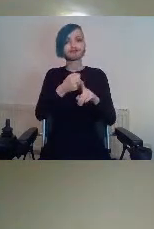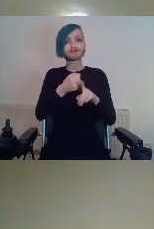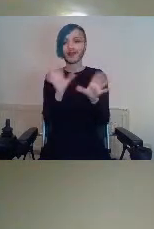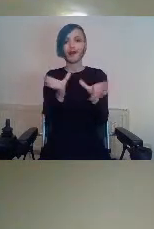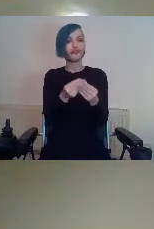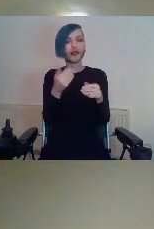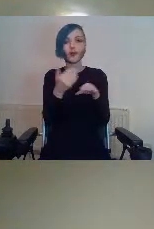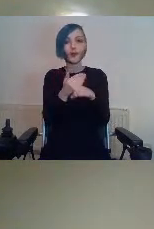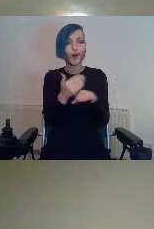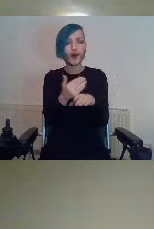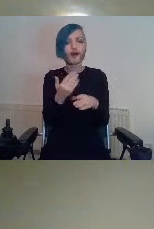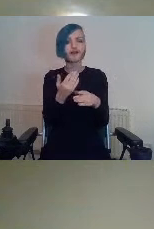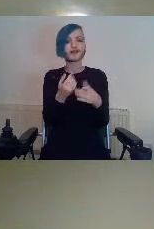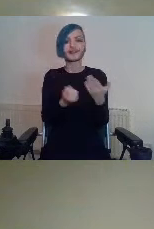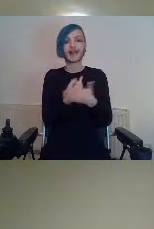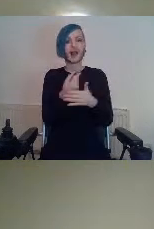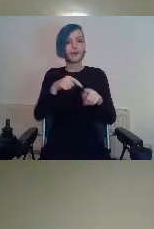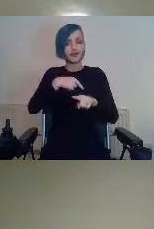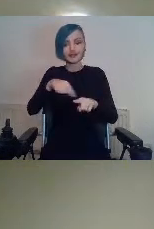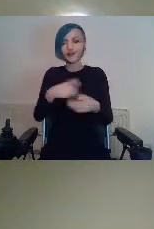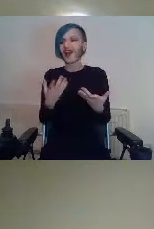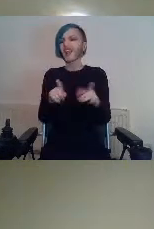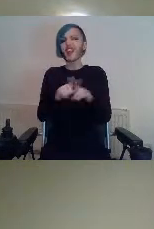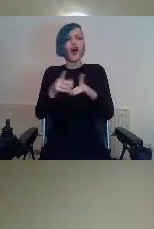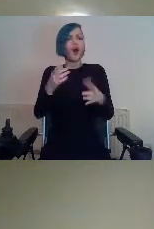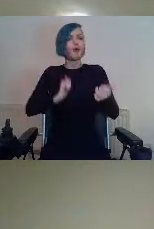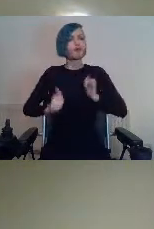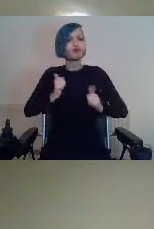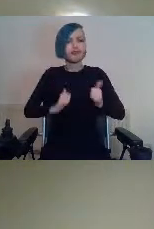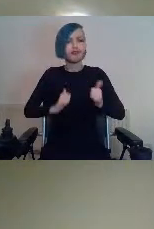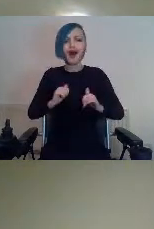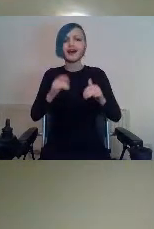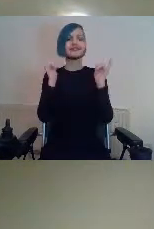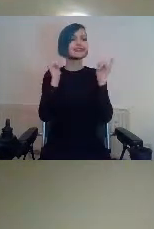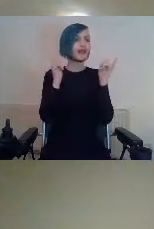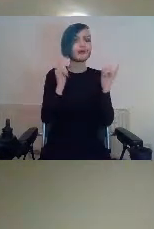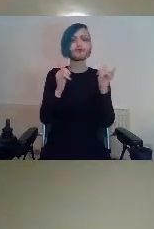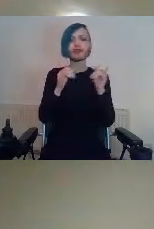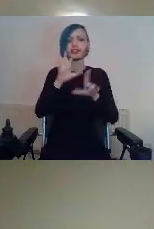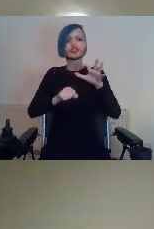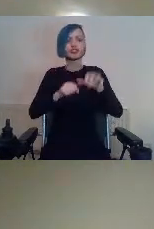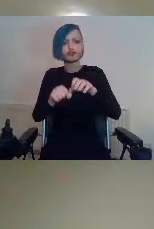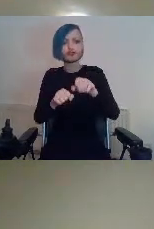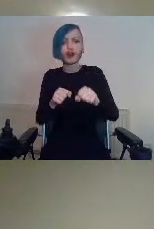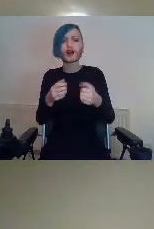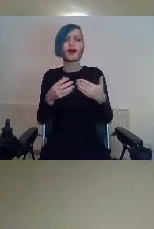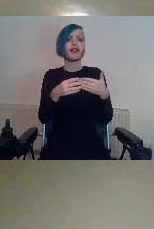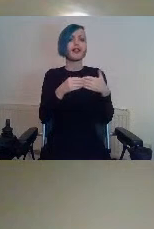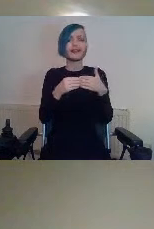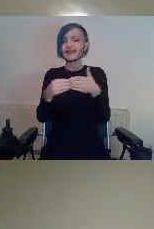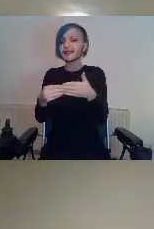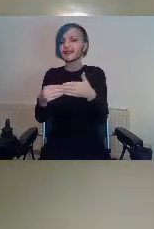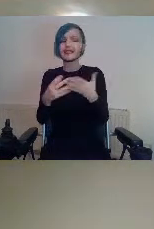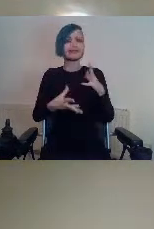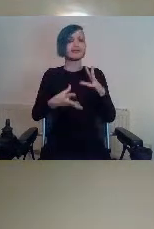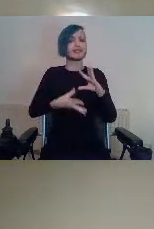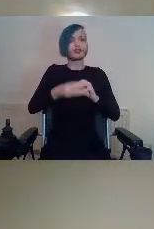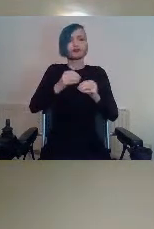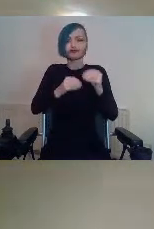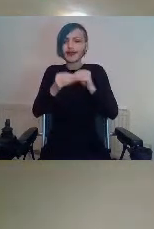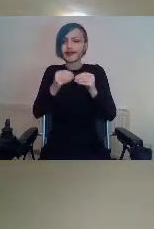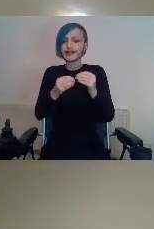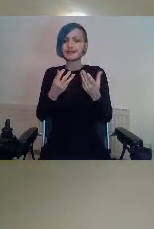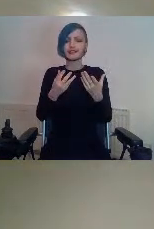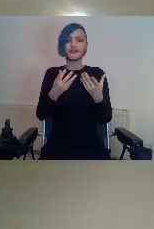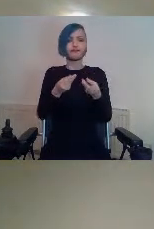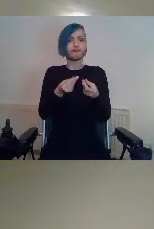of the energy, the celebrations, the struggle, the leaders that come through it, the creativity and resourcefulness. So everyone, I really